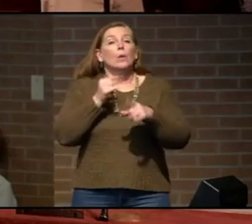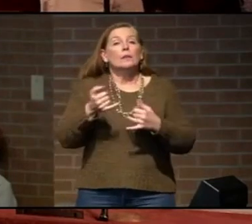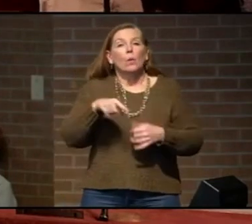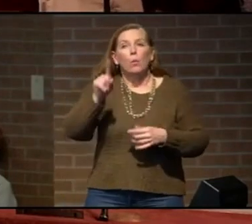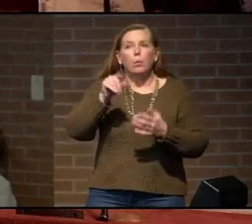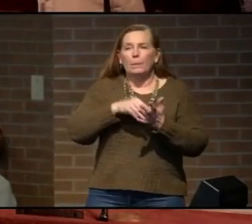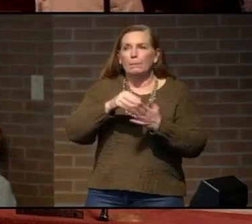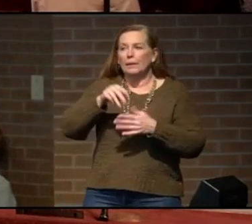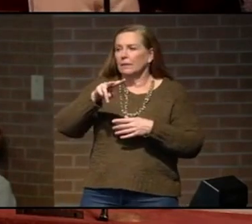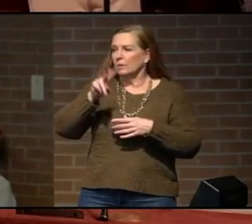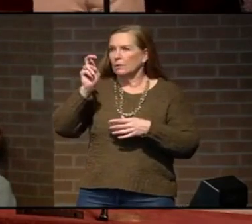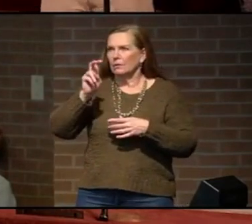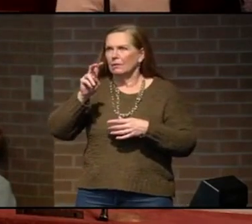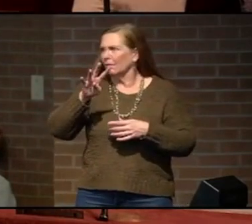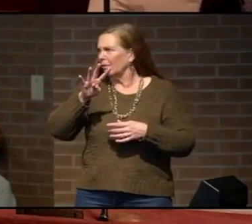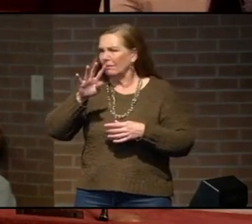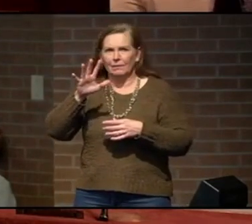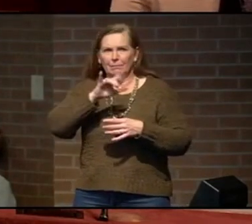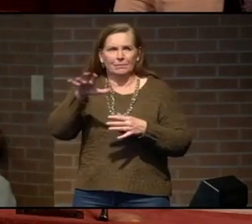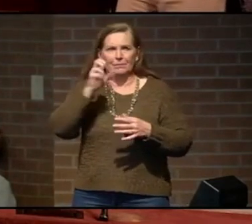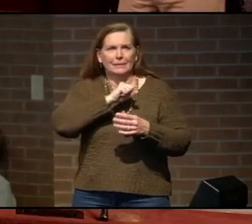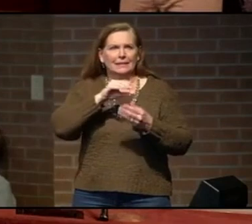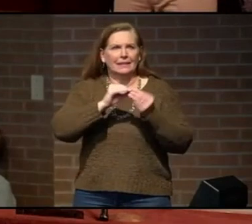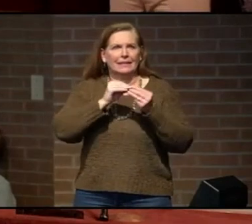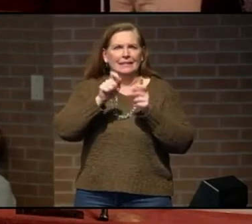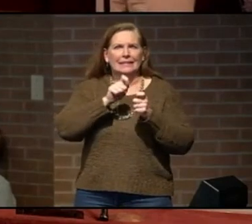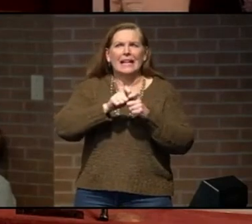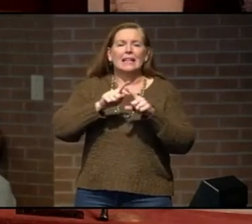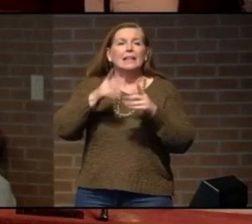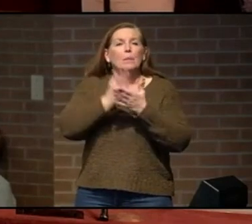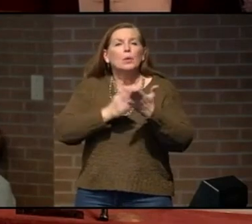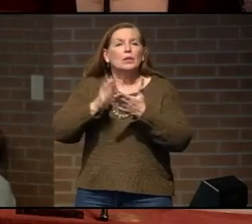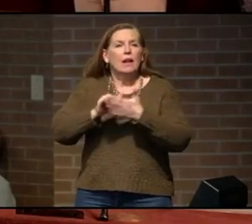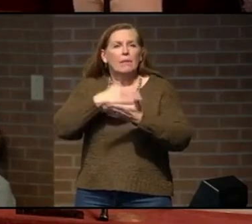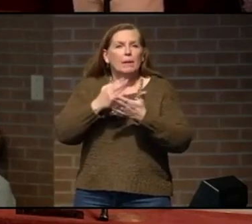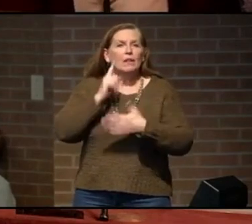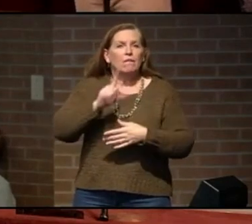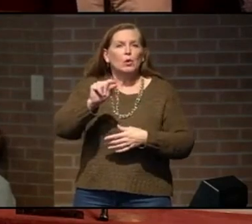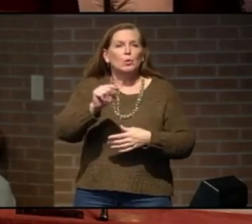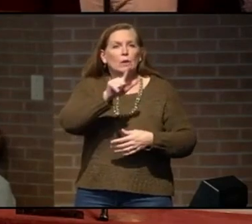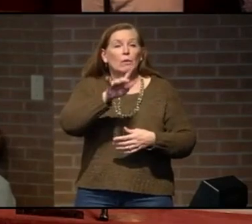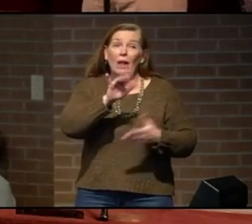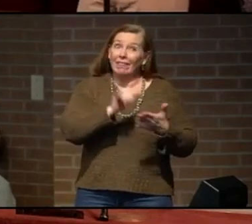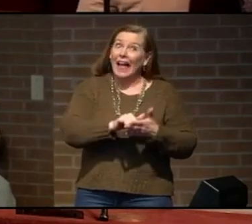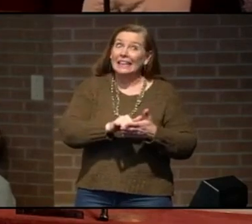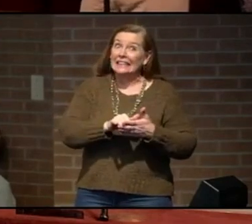$1,053,520. That is a portion of the $2.2 million budget that we have for 2024. And I have to tell you, friends, that is a stretch for us.